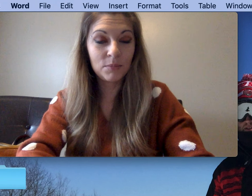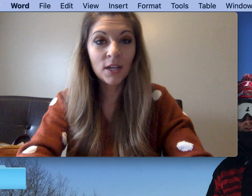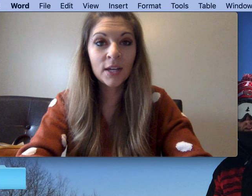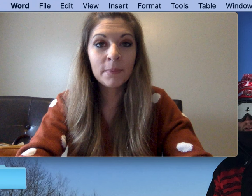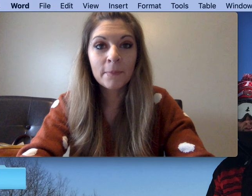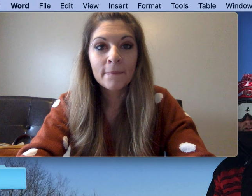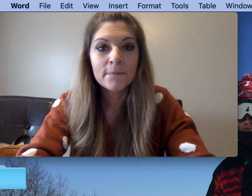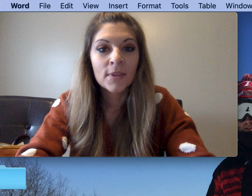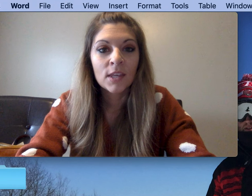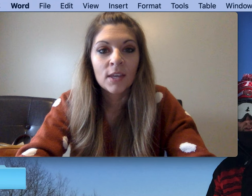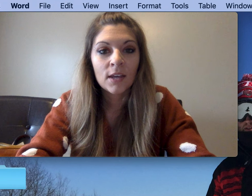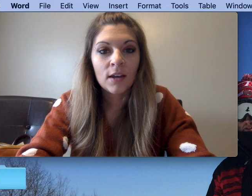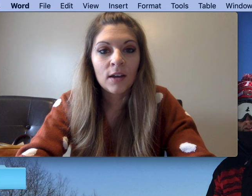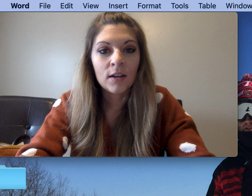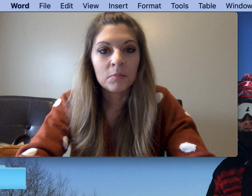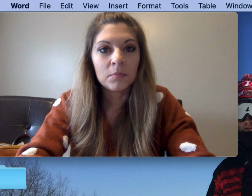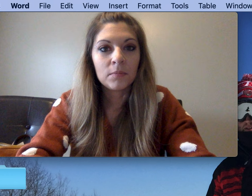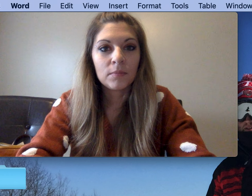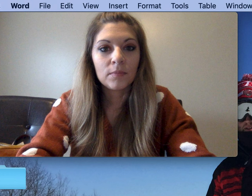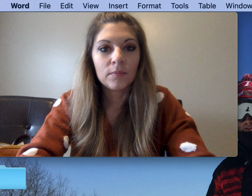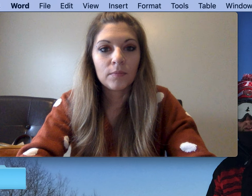the same time.